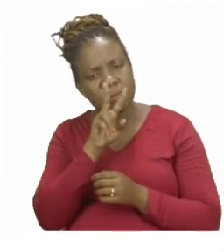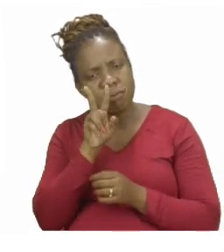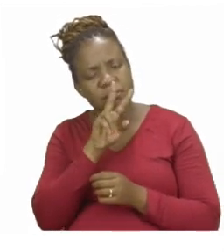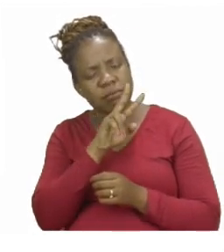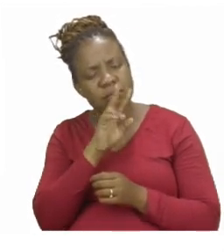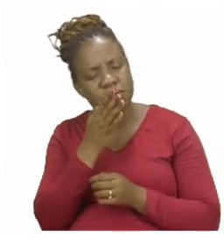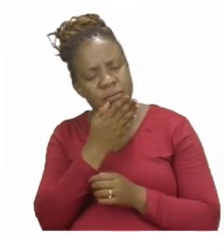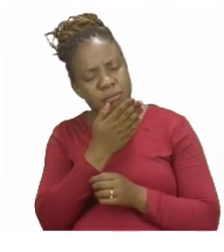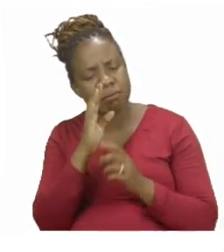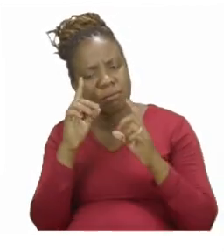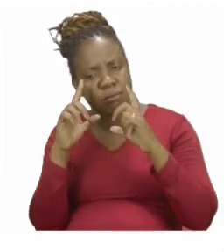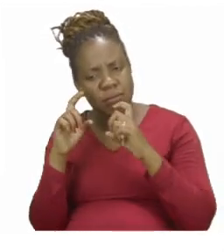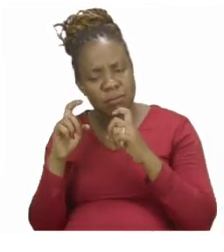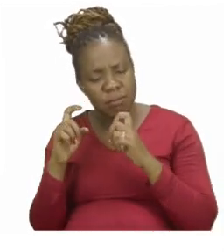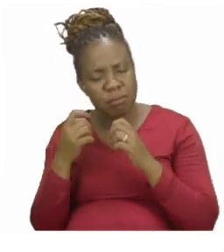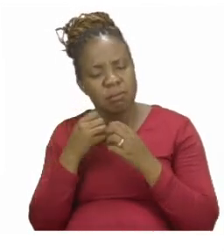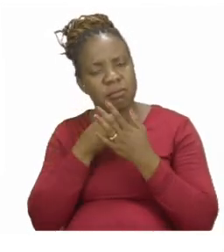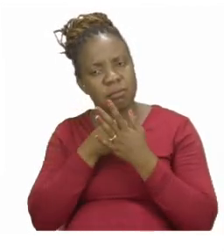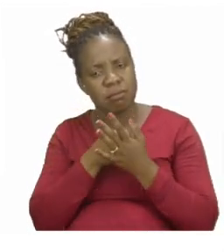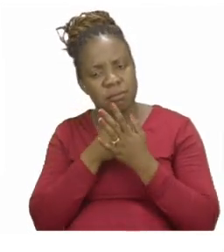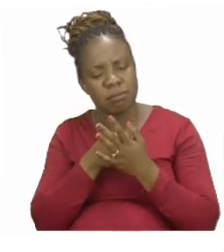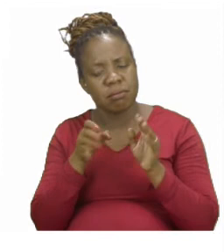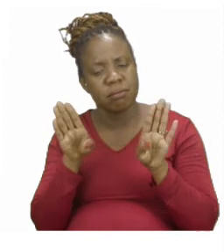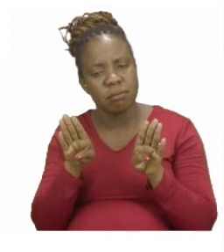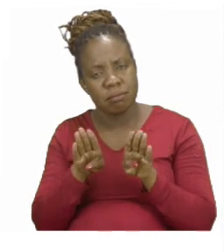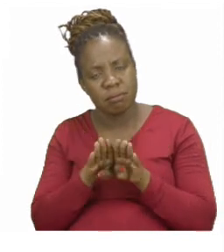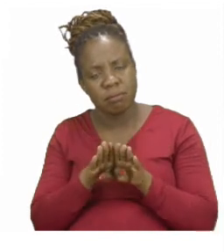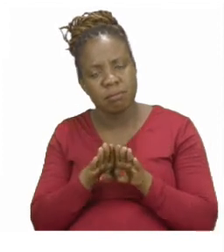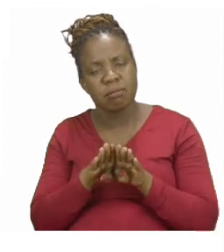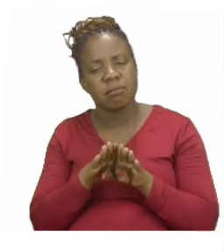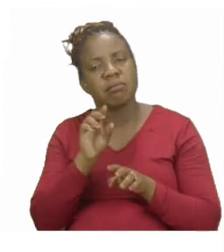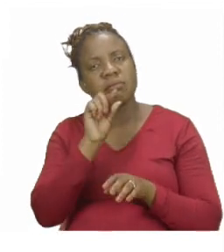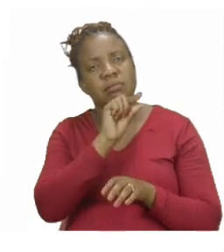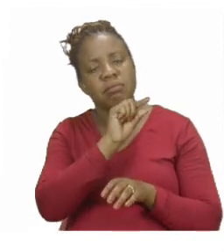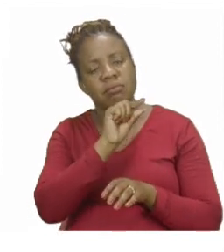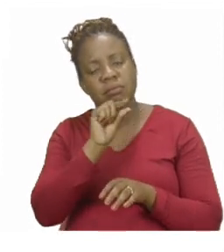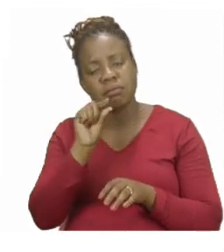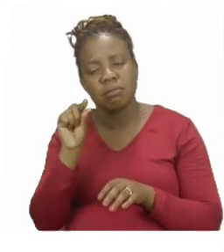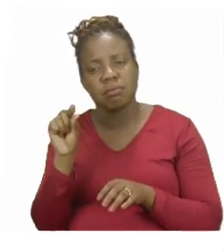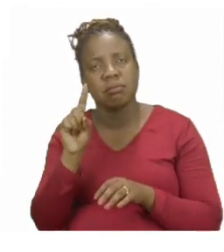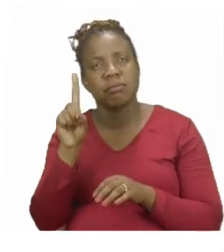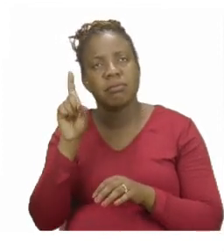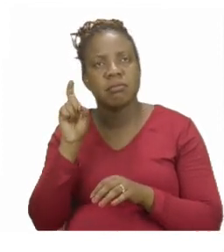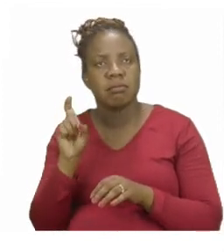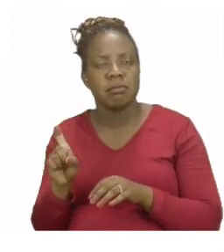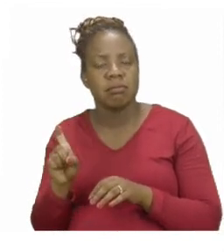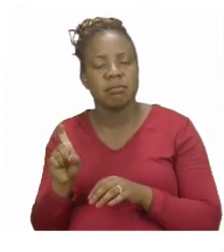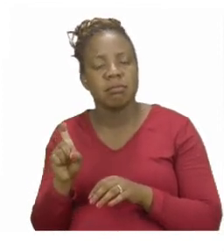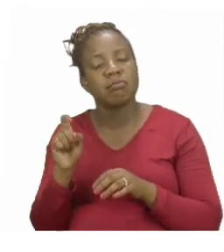words and try and construct your own sentences by using the pictures as